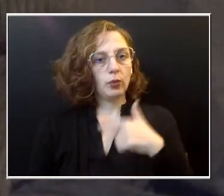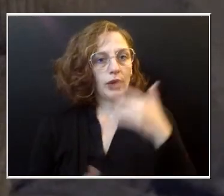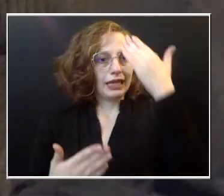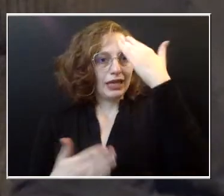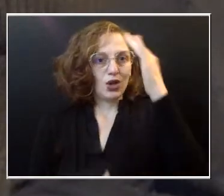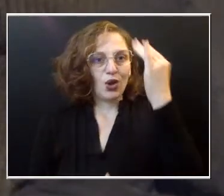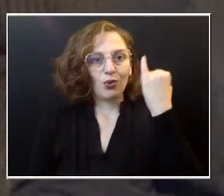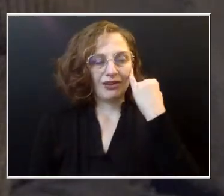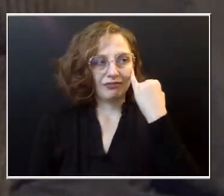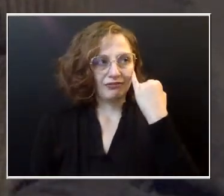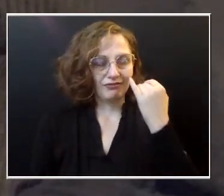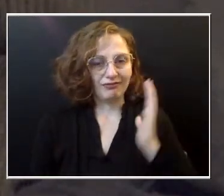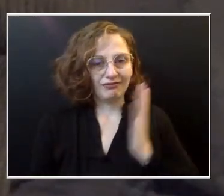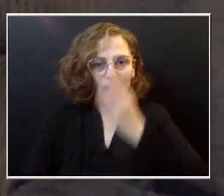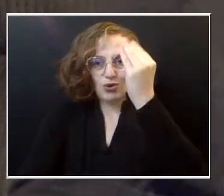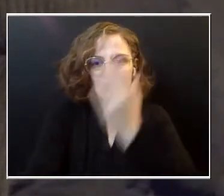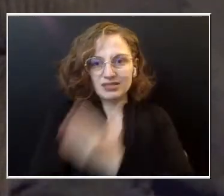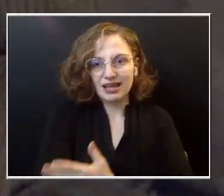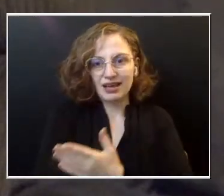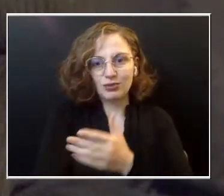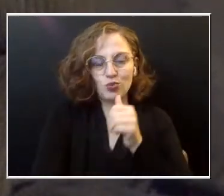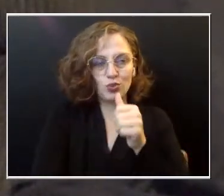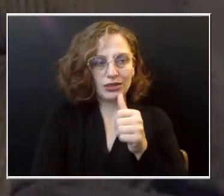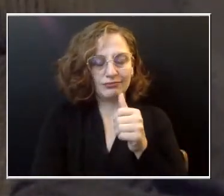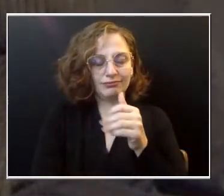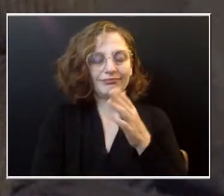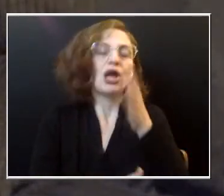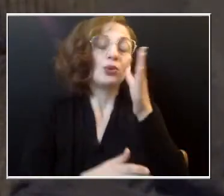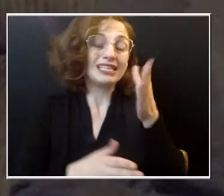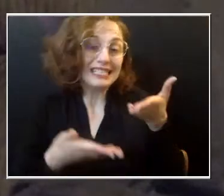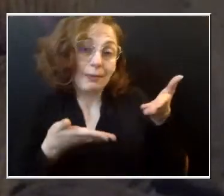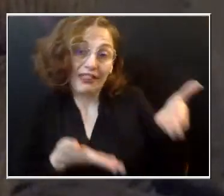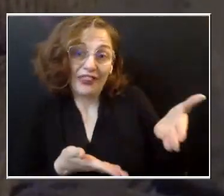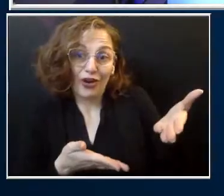not after the brain surgery.